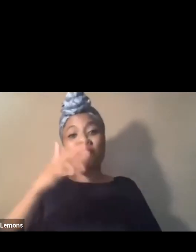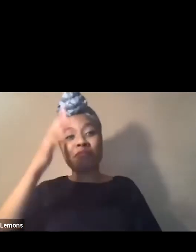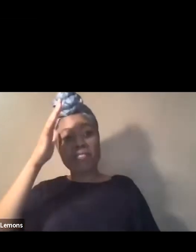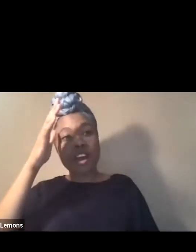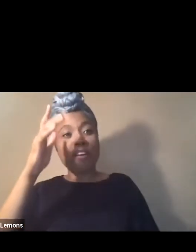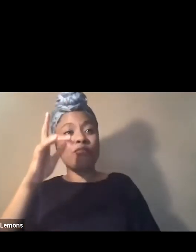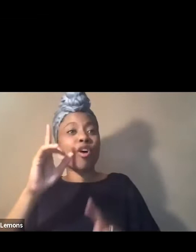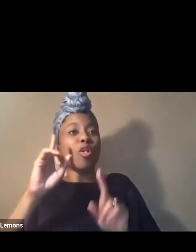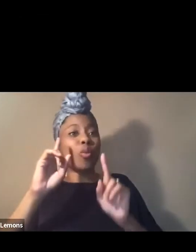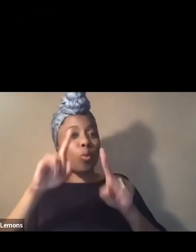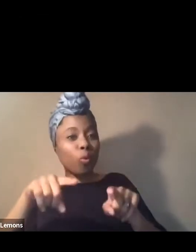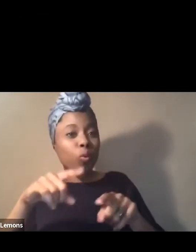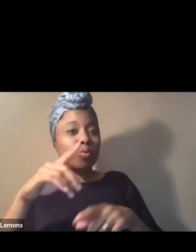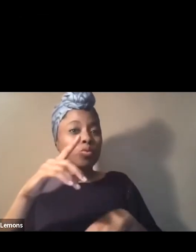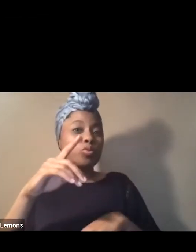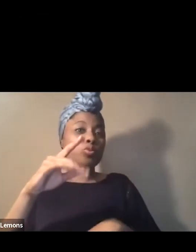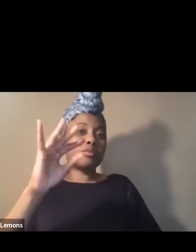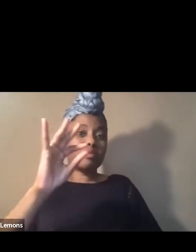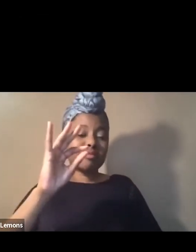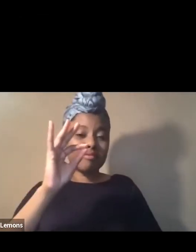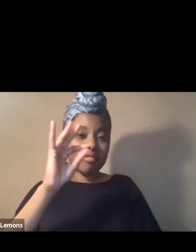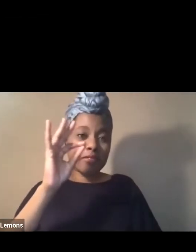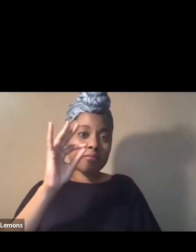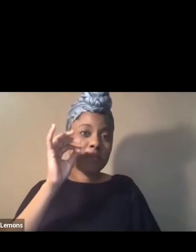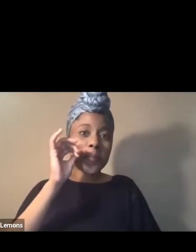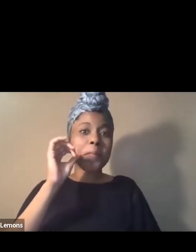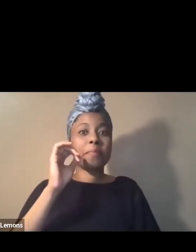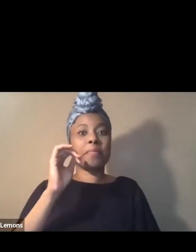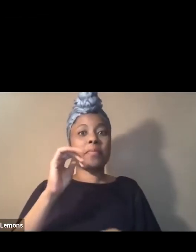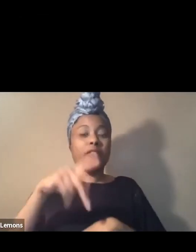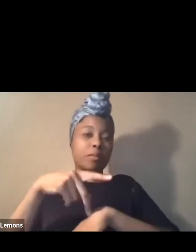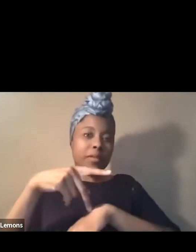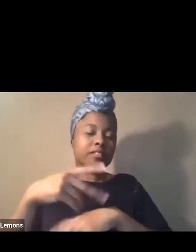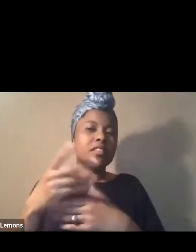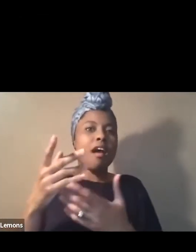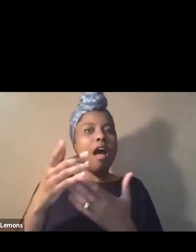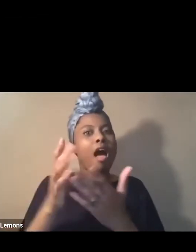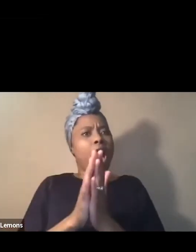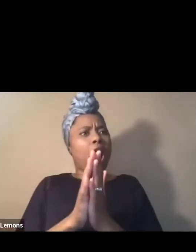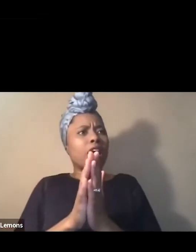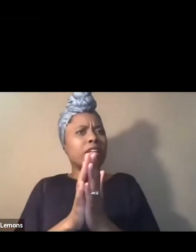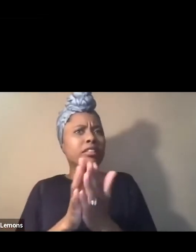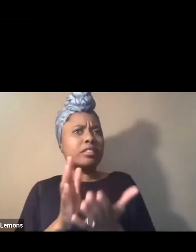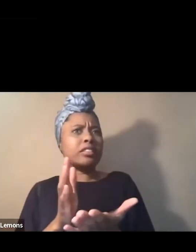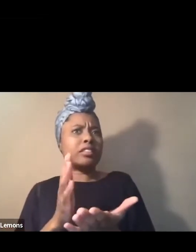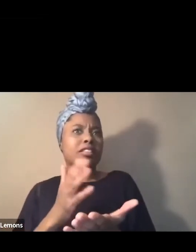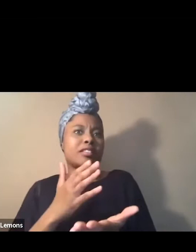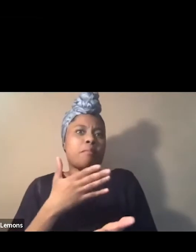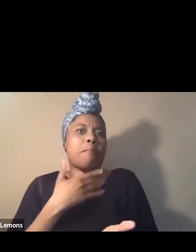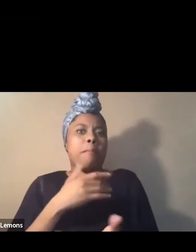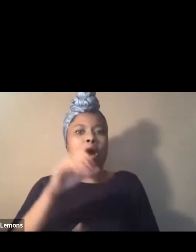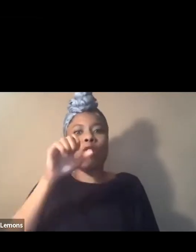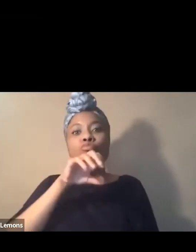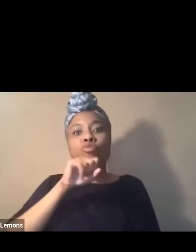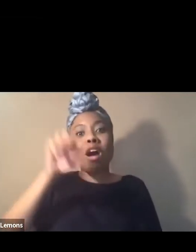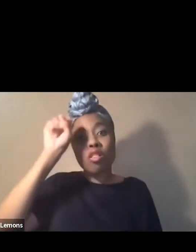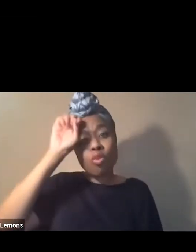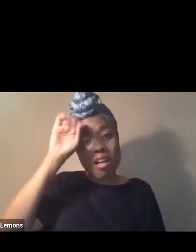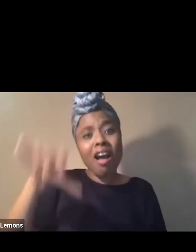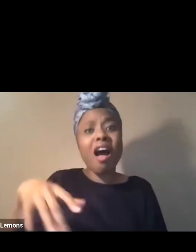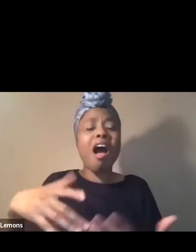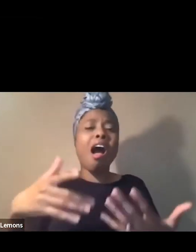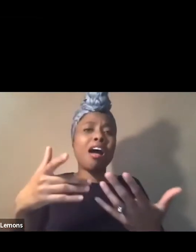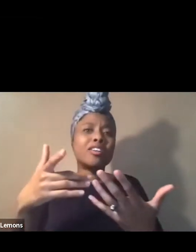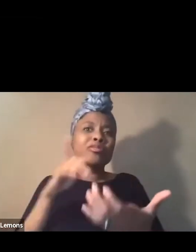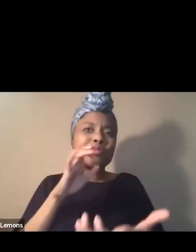to the Philippines, asks permission of my Lola and my Lolo to marry their